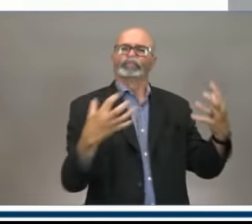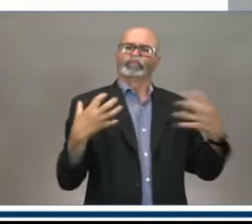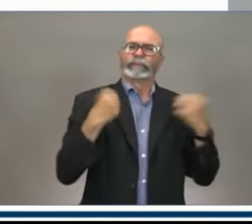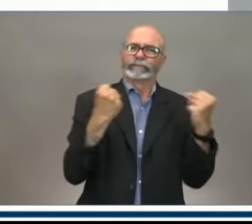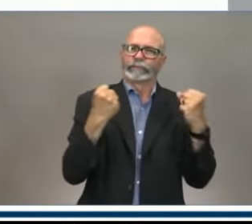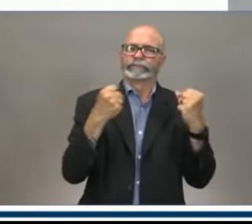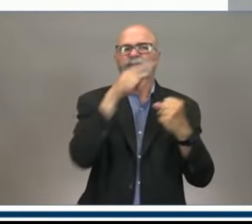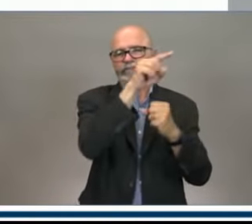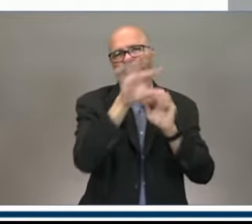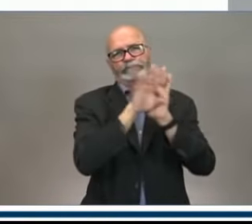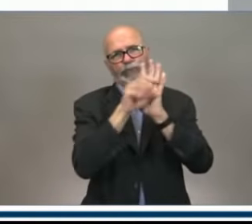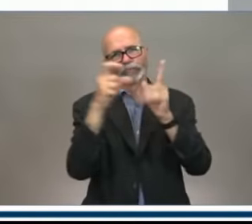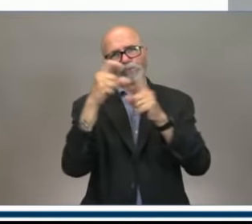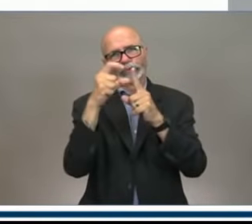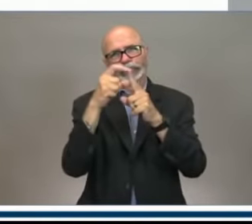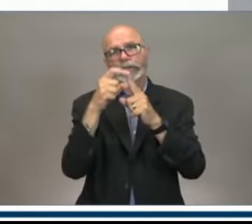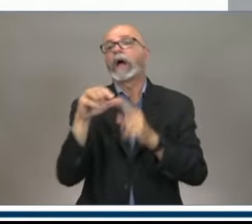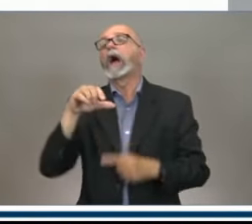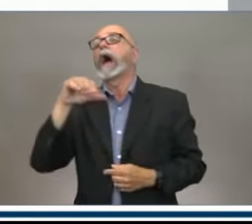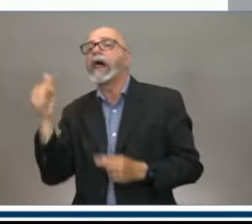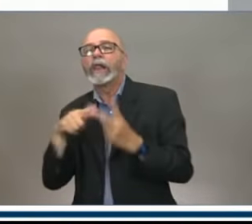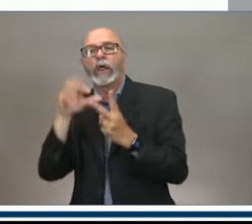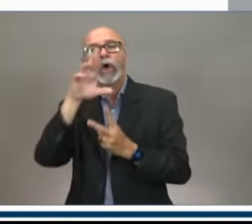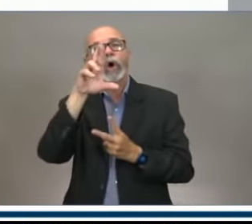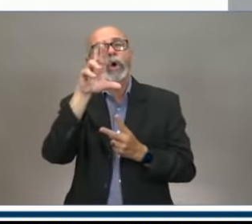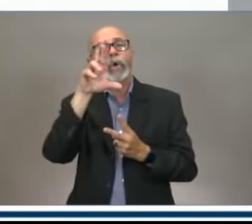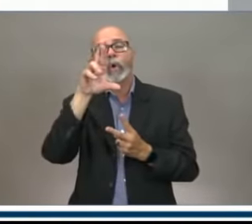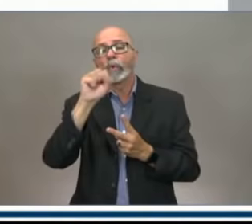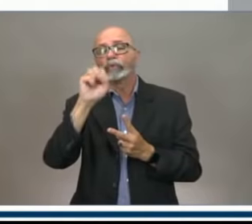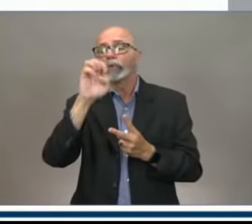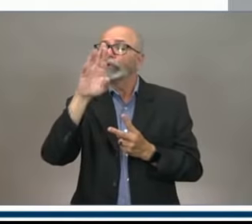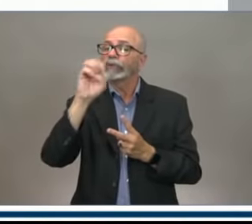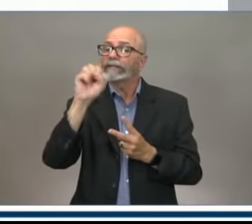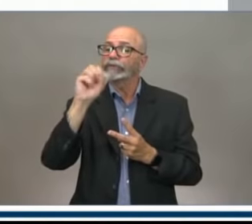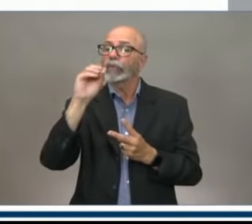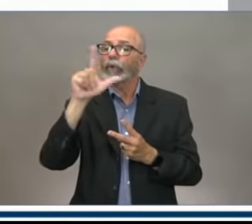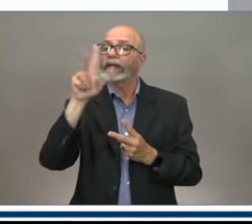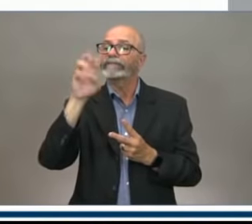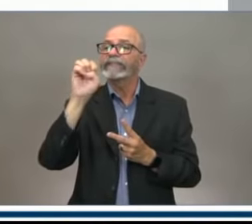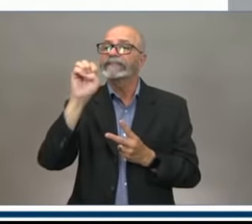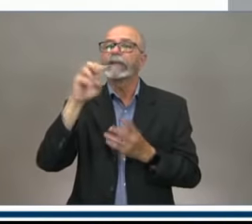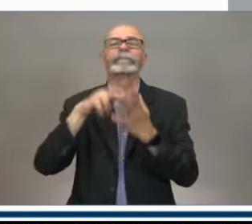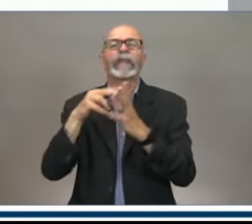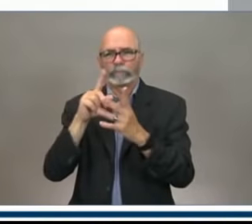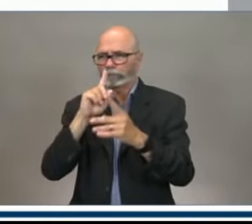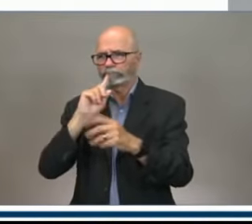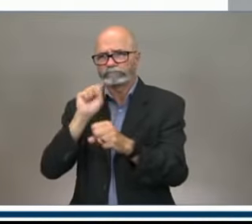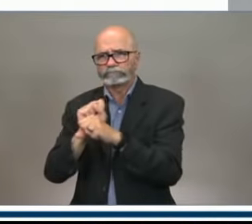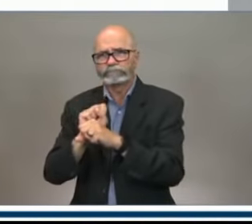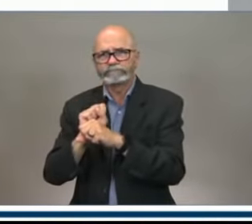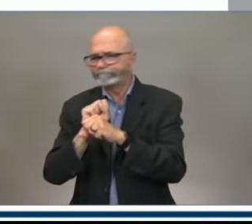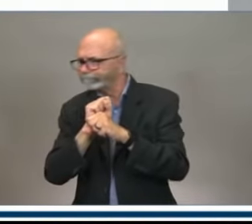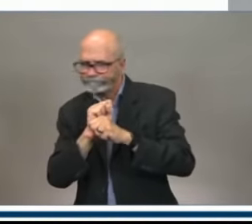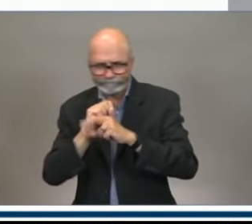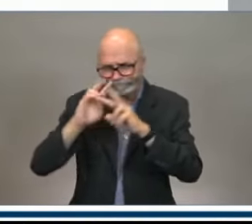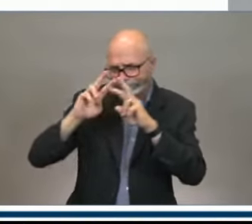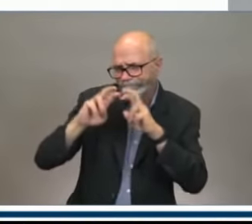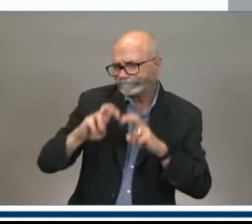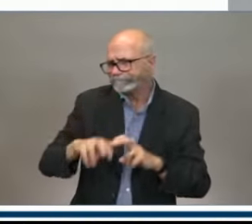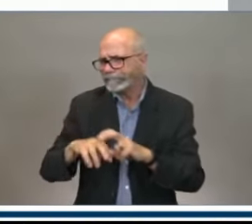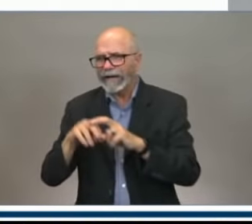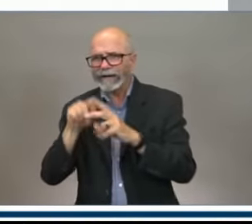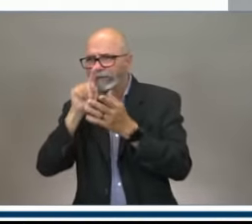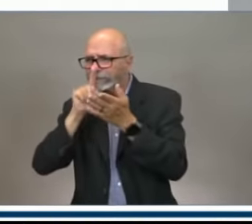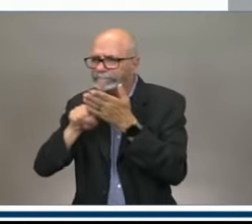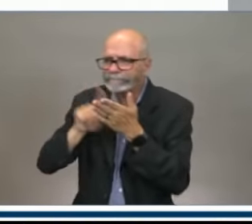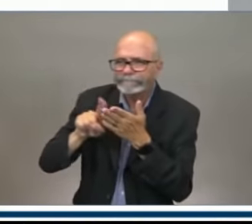recovered, but also the work by public health to make sure we've finished all our follow-up, and they can consider that the case is now, they can essentially sign